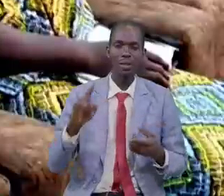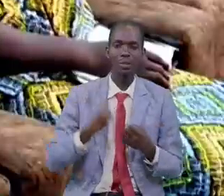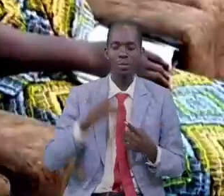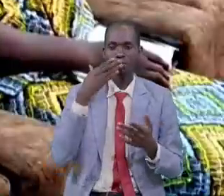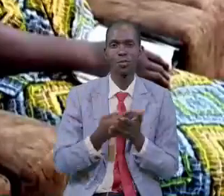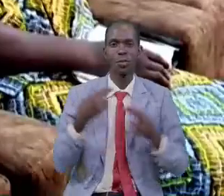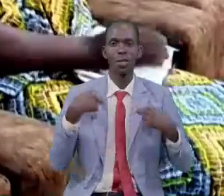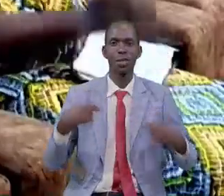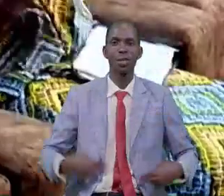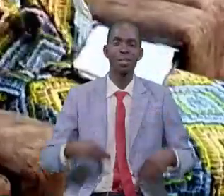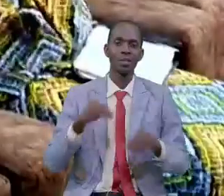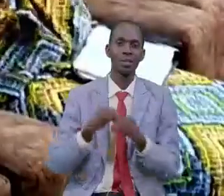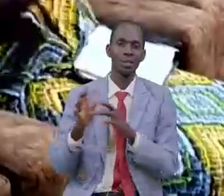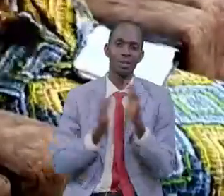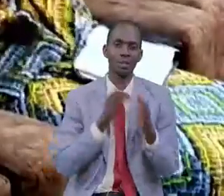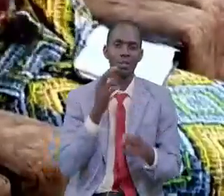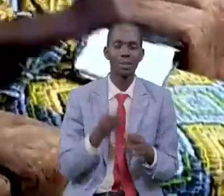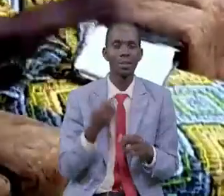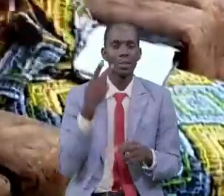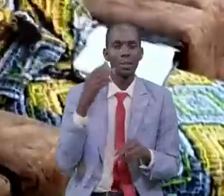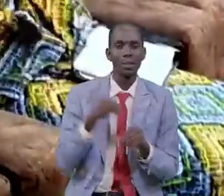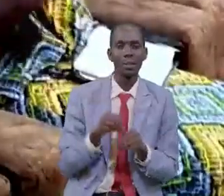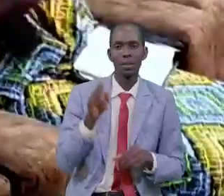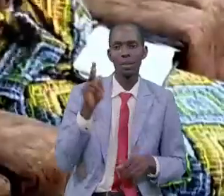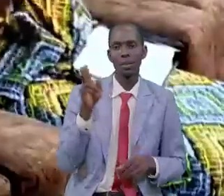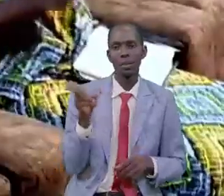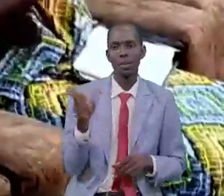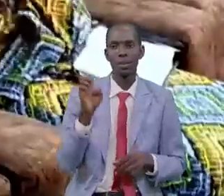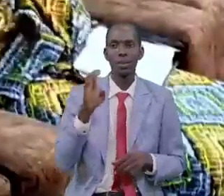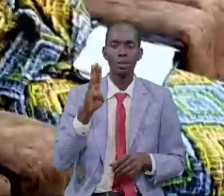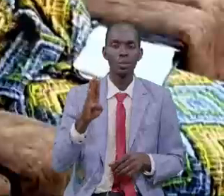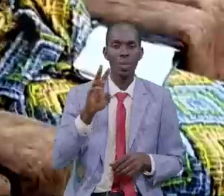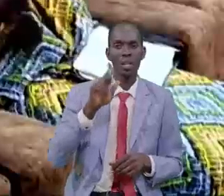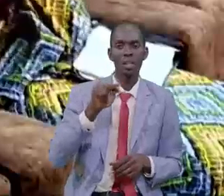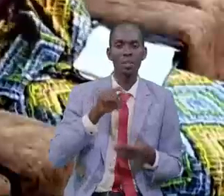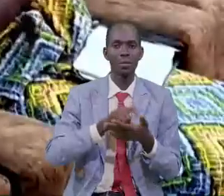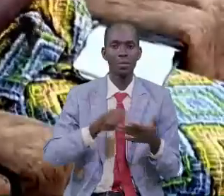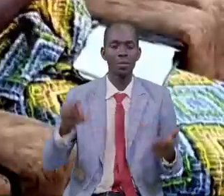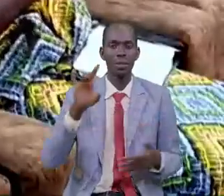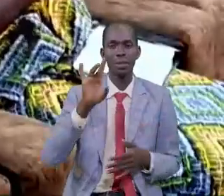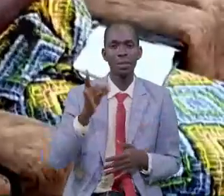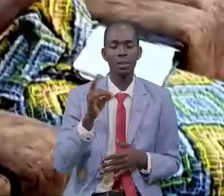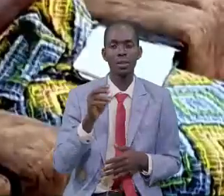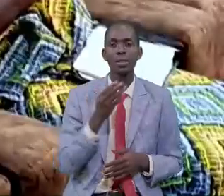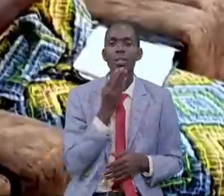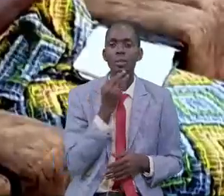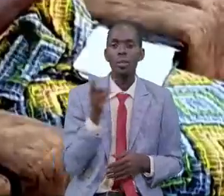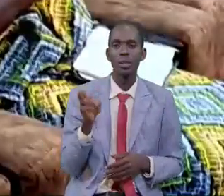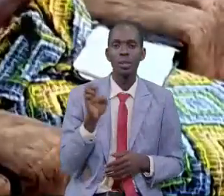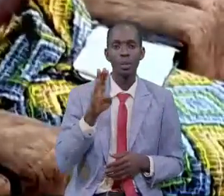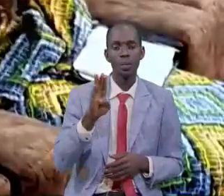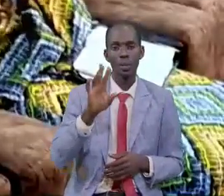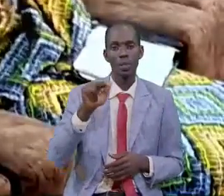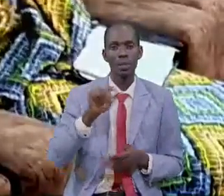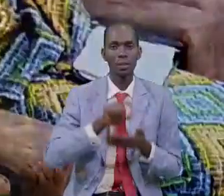at Hebrews chapter 13, verse 8. In Hebrews chapter 13, verse 8, Jesus